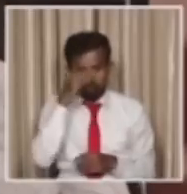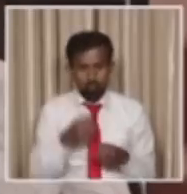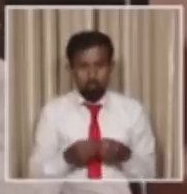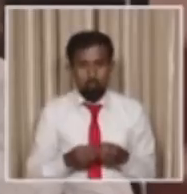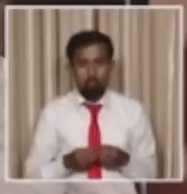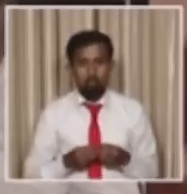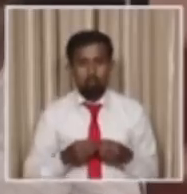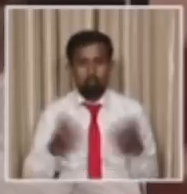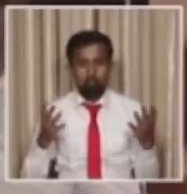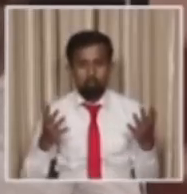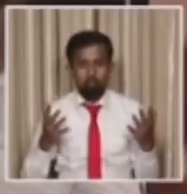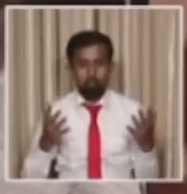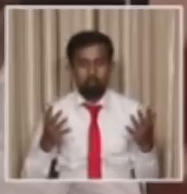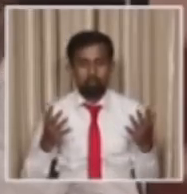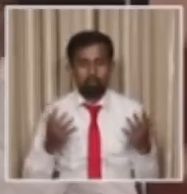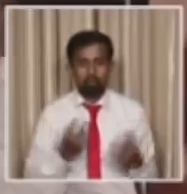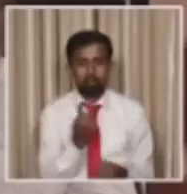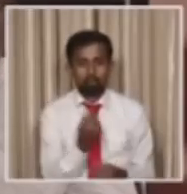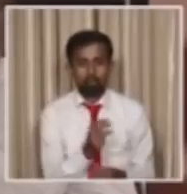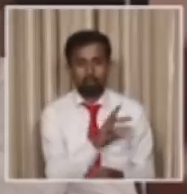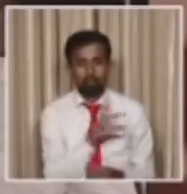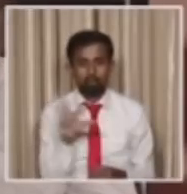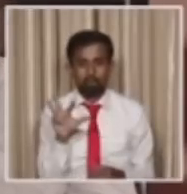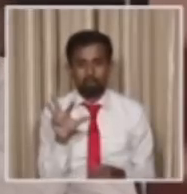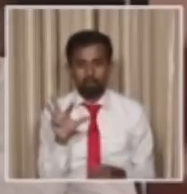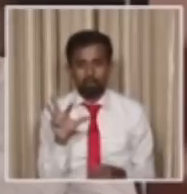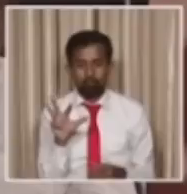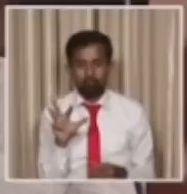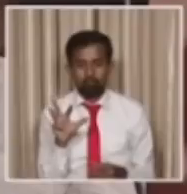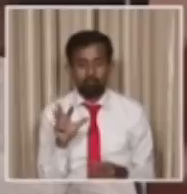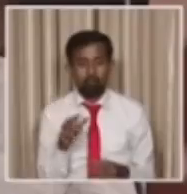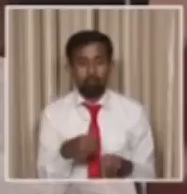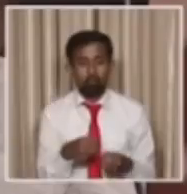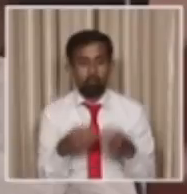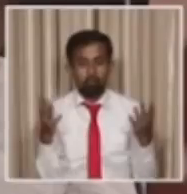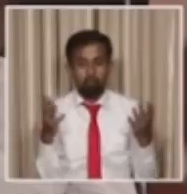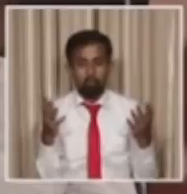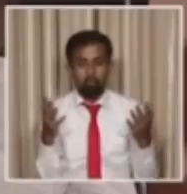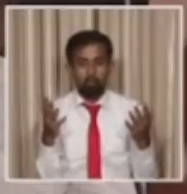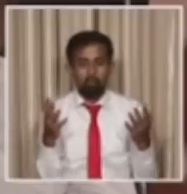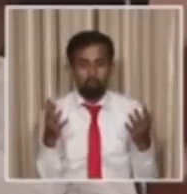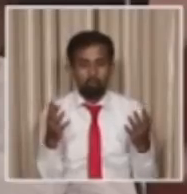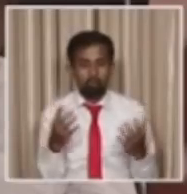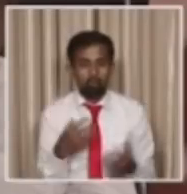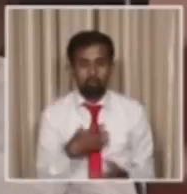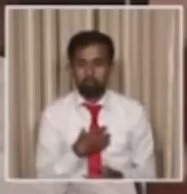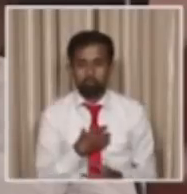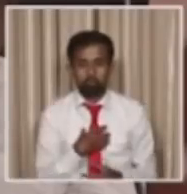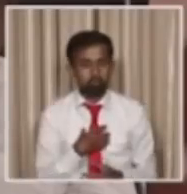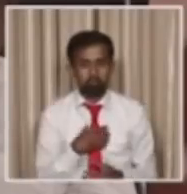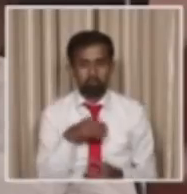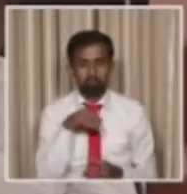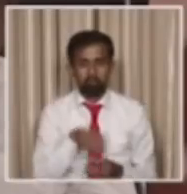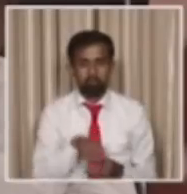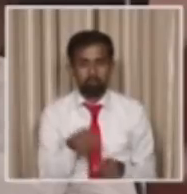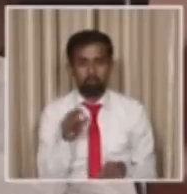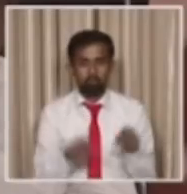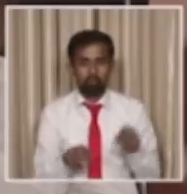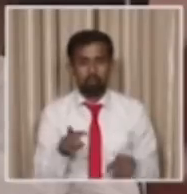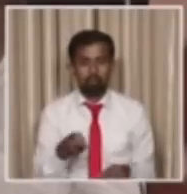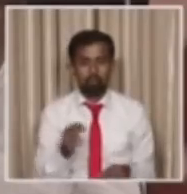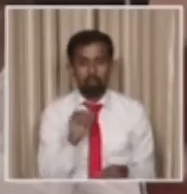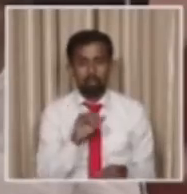April 21st, 2019 were both shocking and horrific, tragically claiming the lives of 269 people, including 5